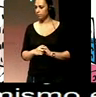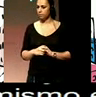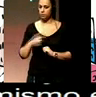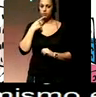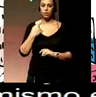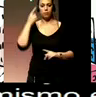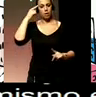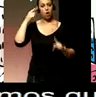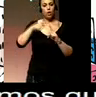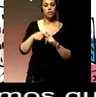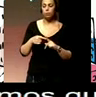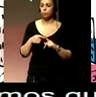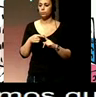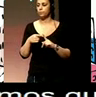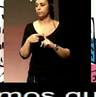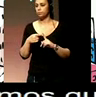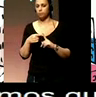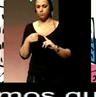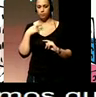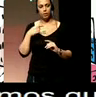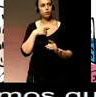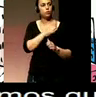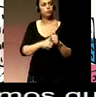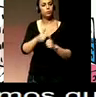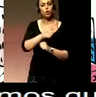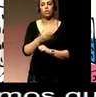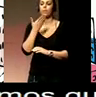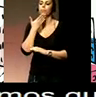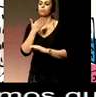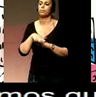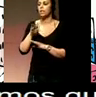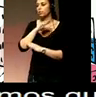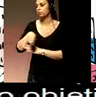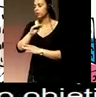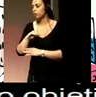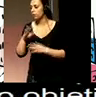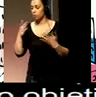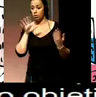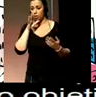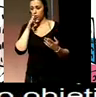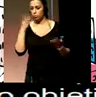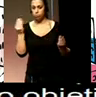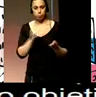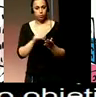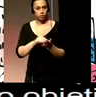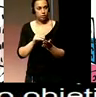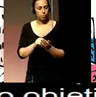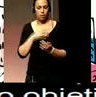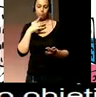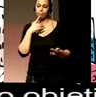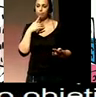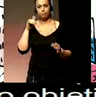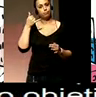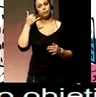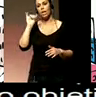different buildings from different times all together, and we have to have clear our goal,